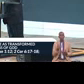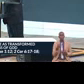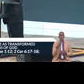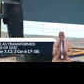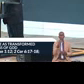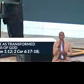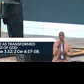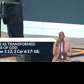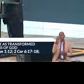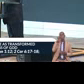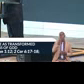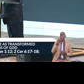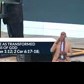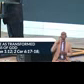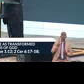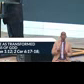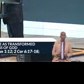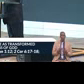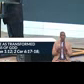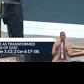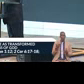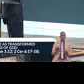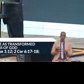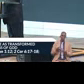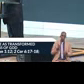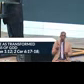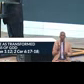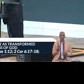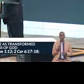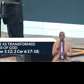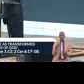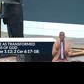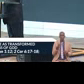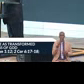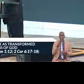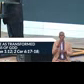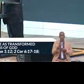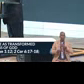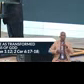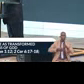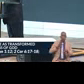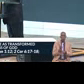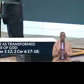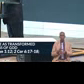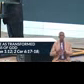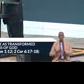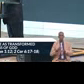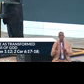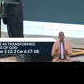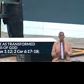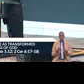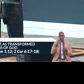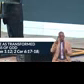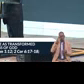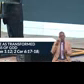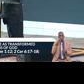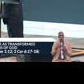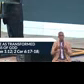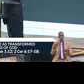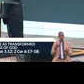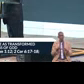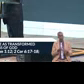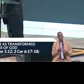been a drunkard, come out from among the drunkards. You've been a worldly man, a worldly woman, come